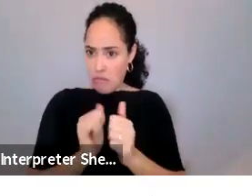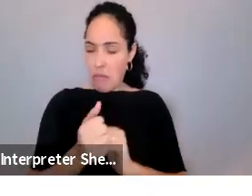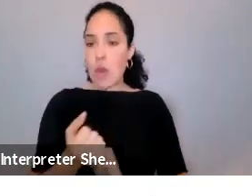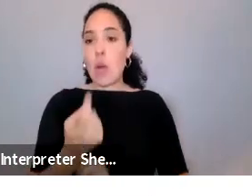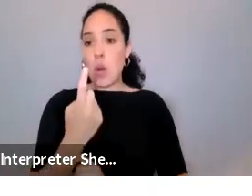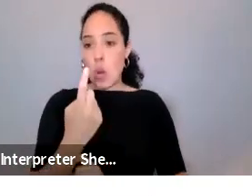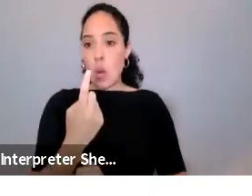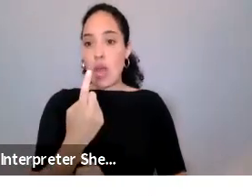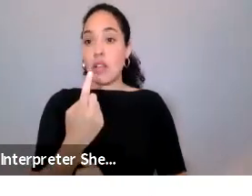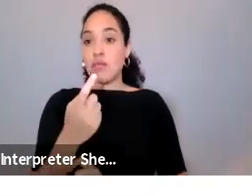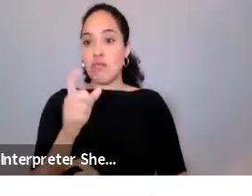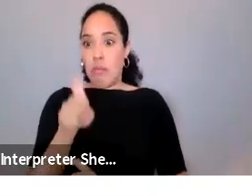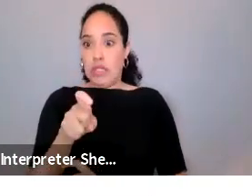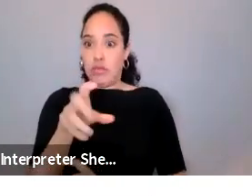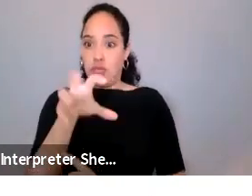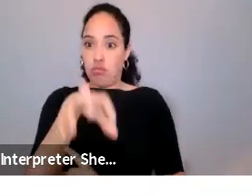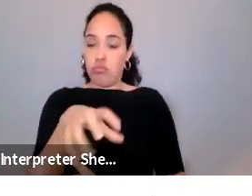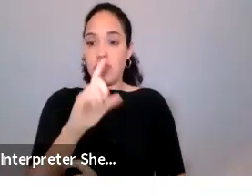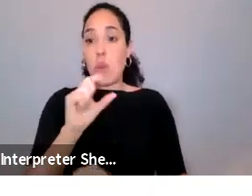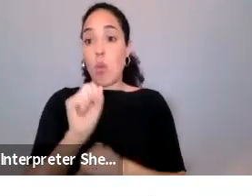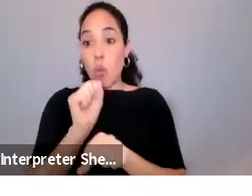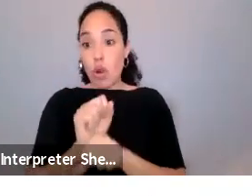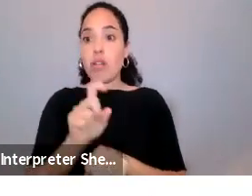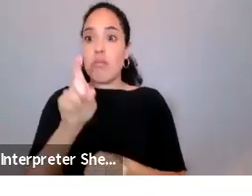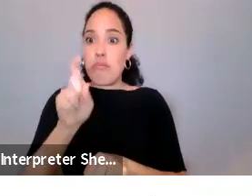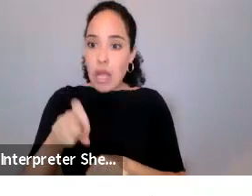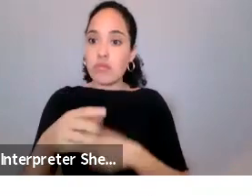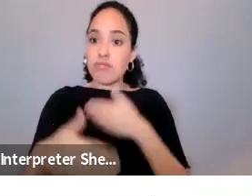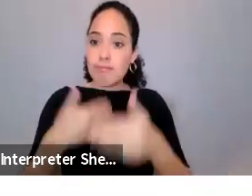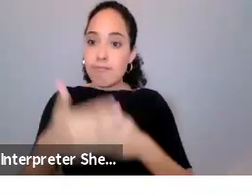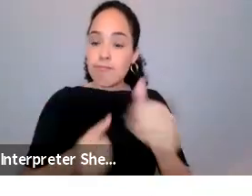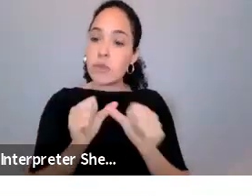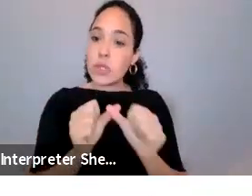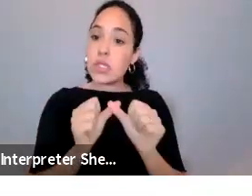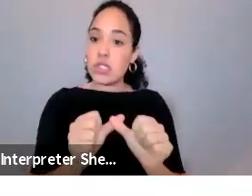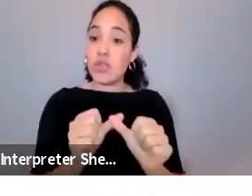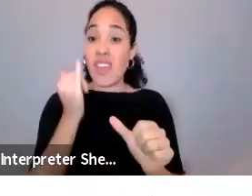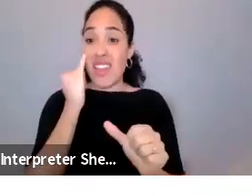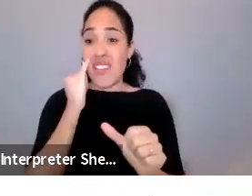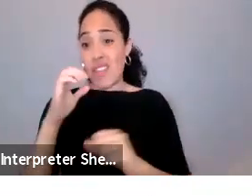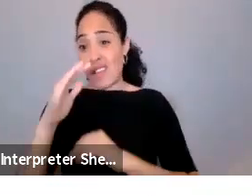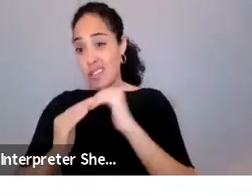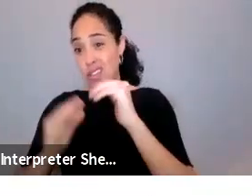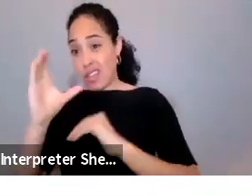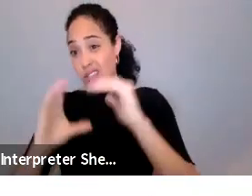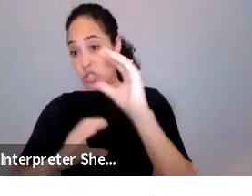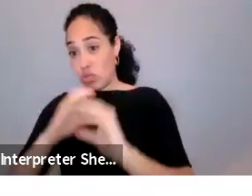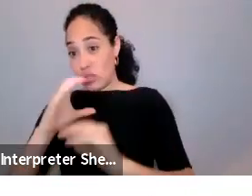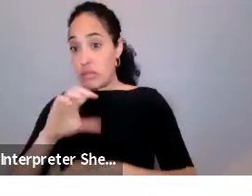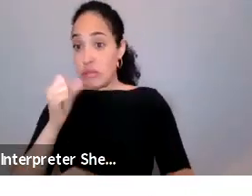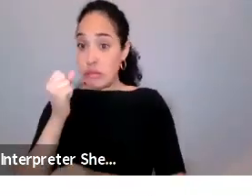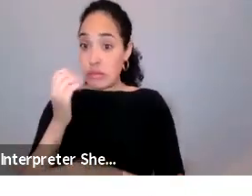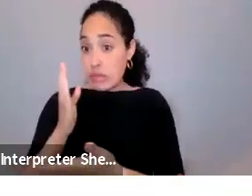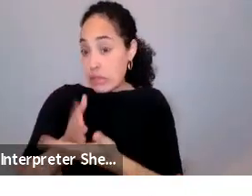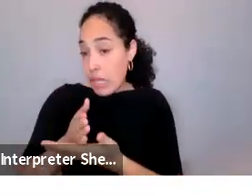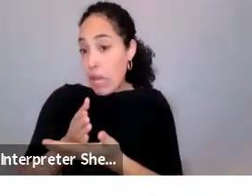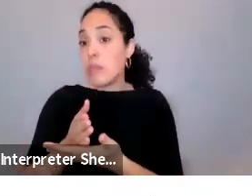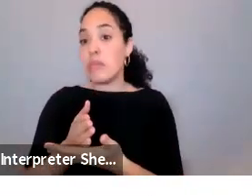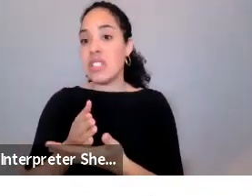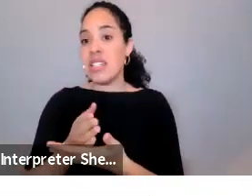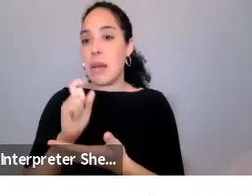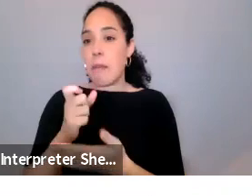in progress. If construction does stop at any time, it may be for a period not to exceed 90 continuous